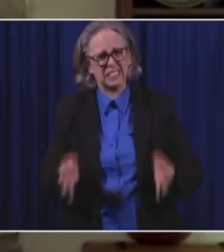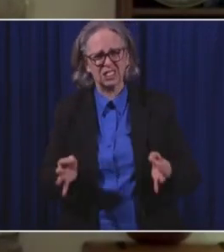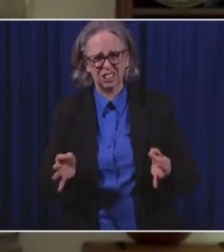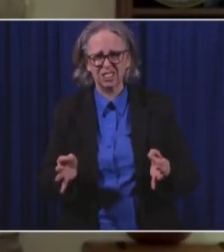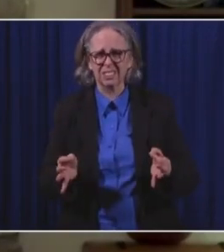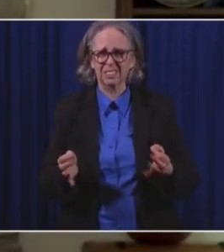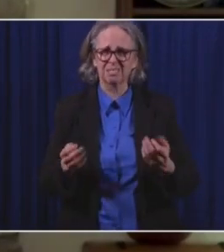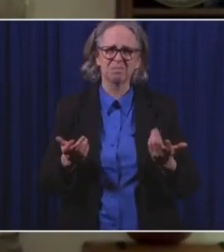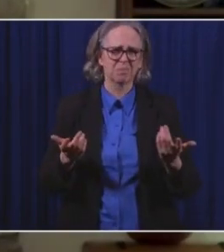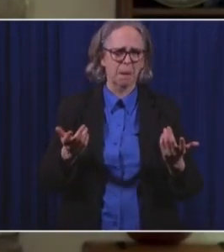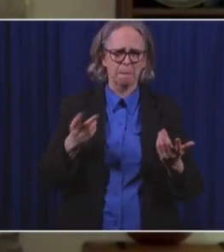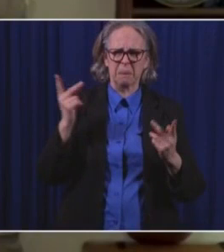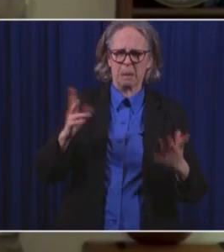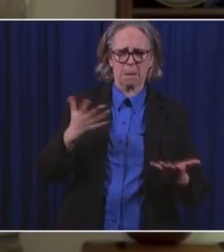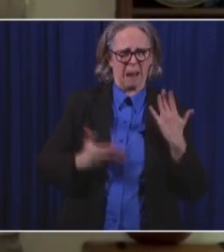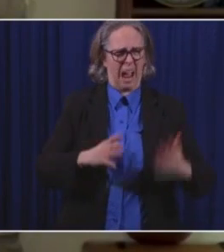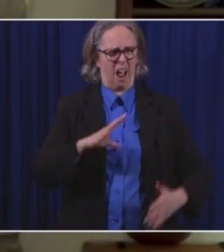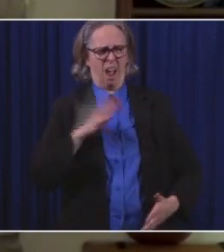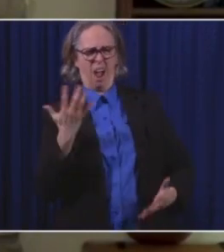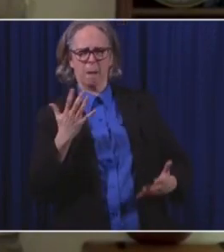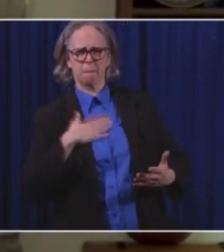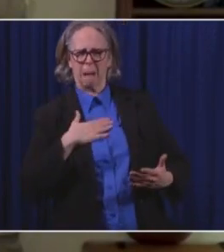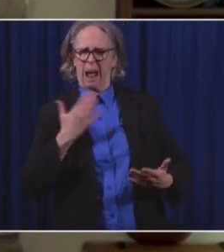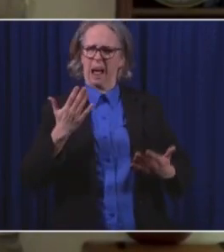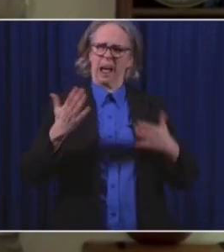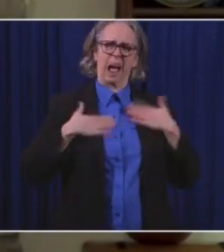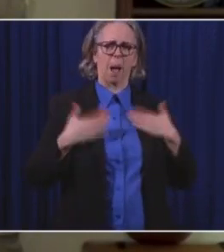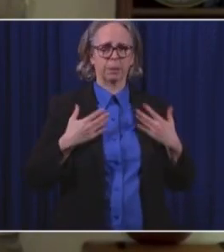decisions. I understand